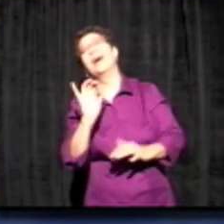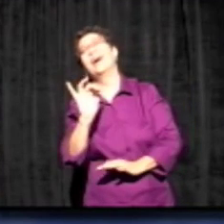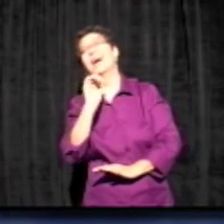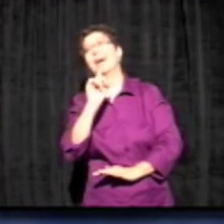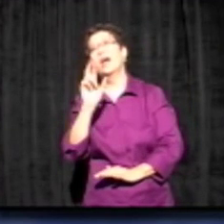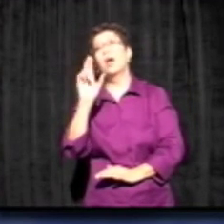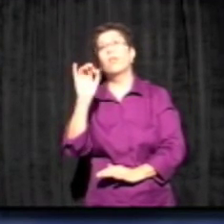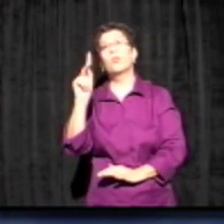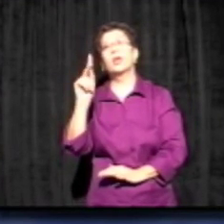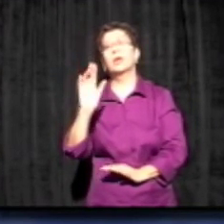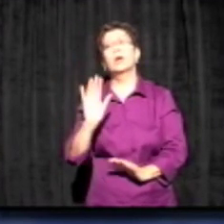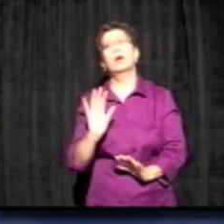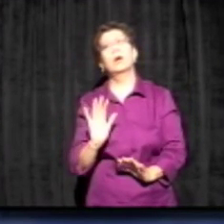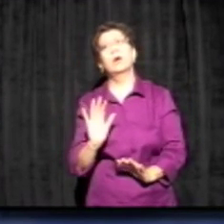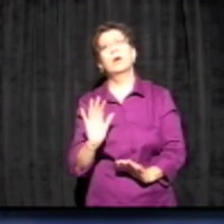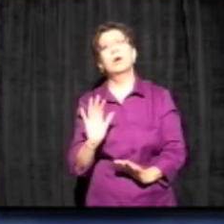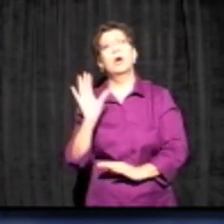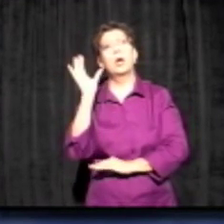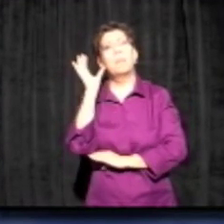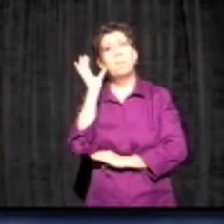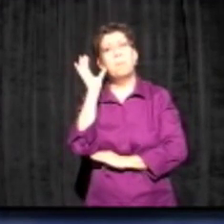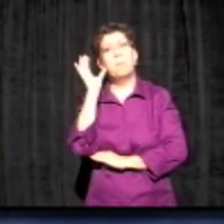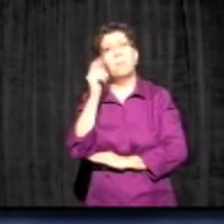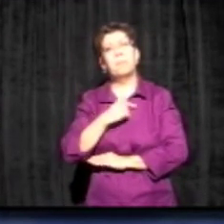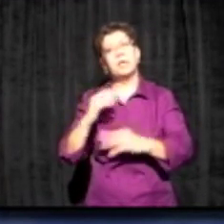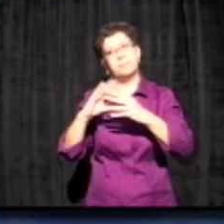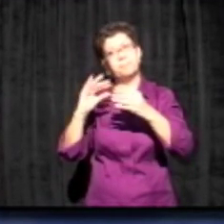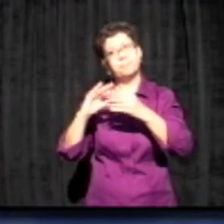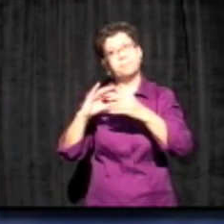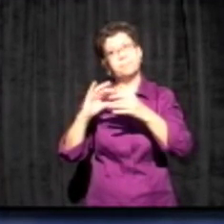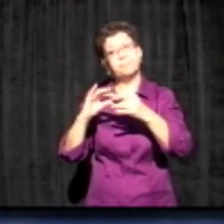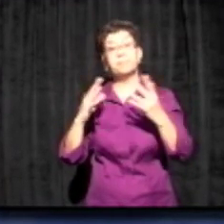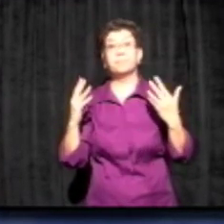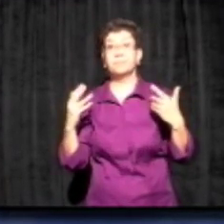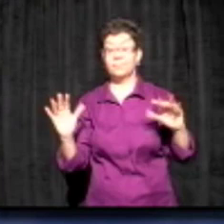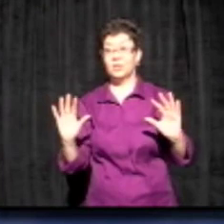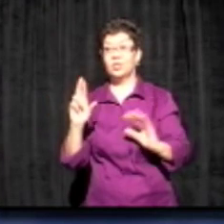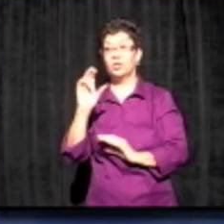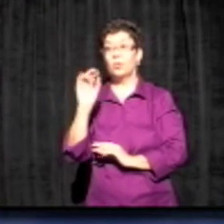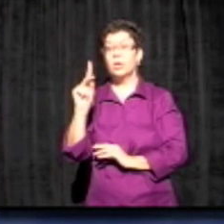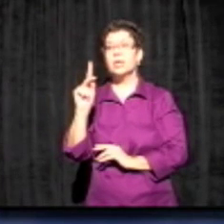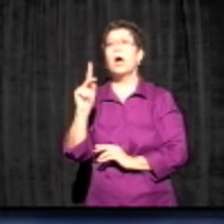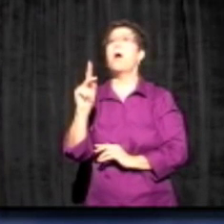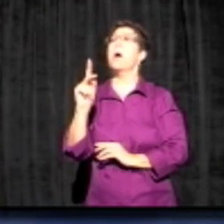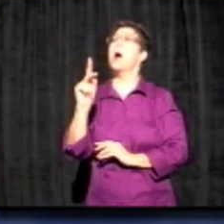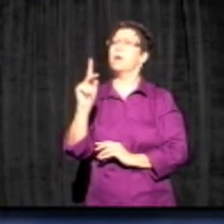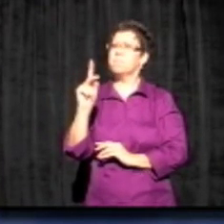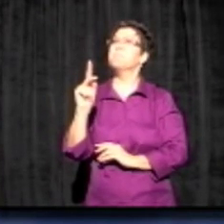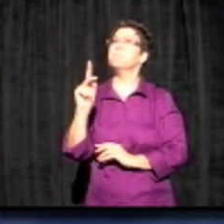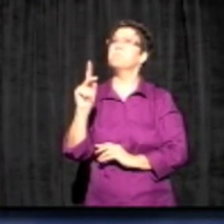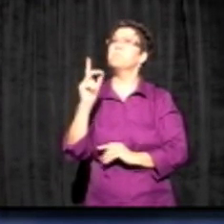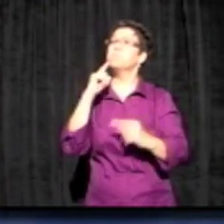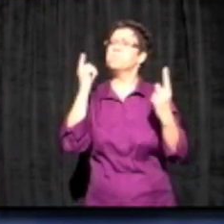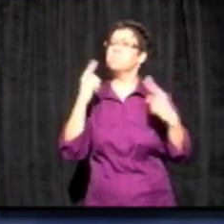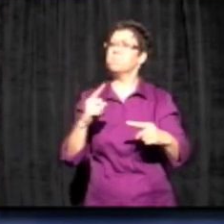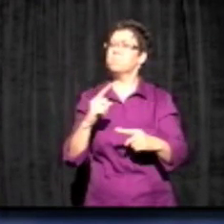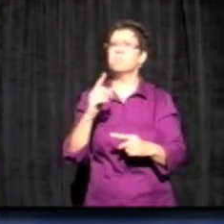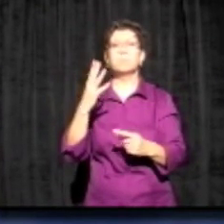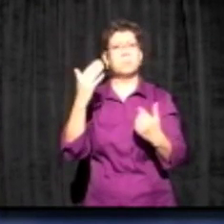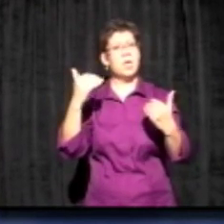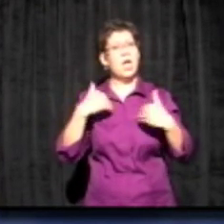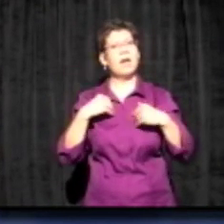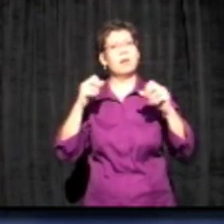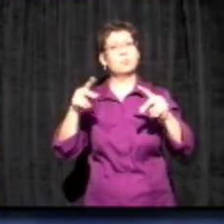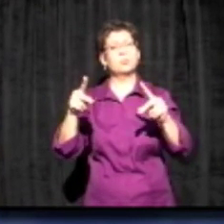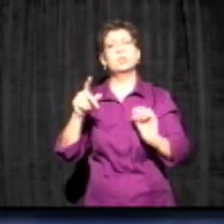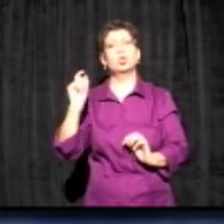Rick politely listened to my story. When we were done, he became convinced that we had a large market opportunity and